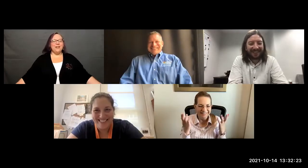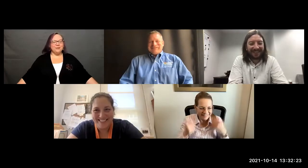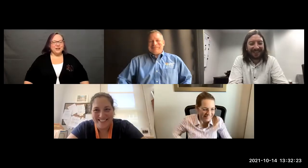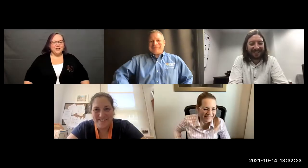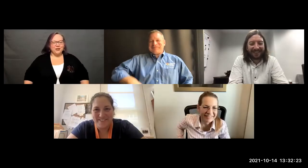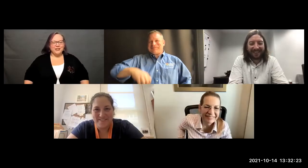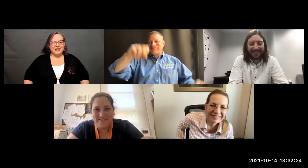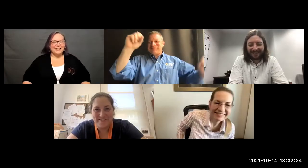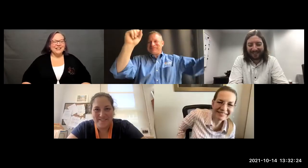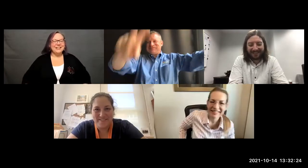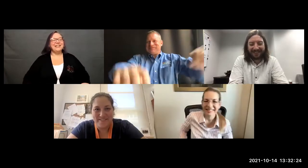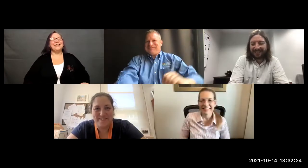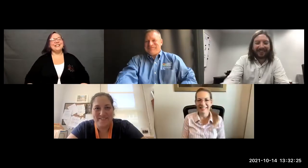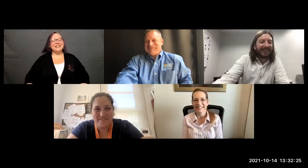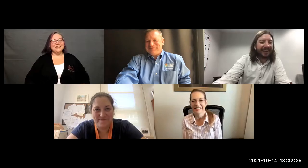Well, welcome to the third.